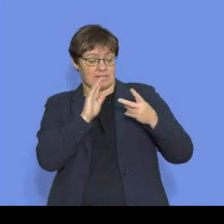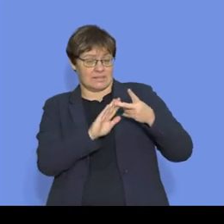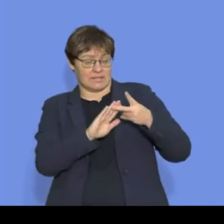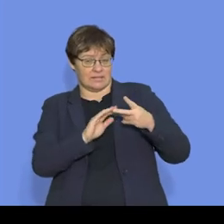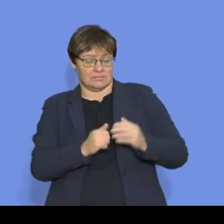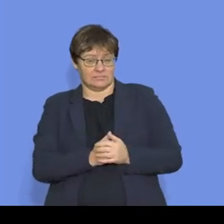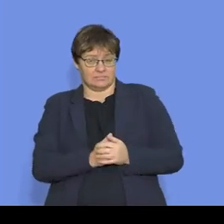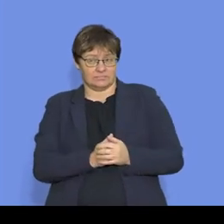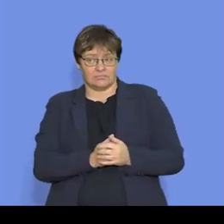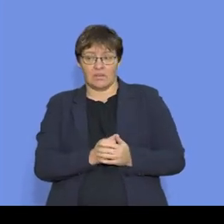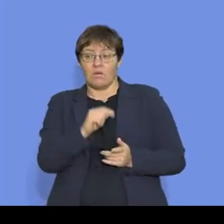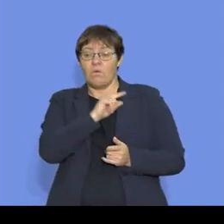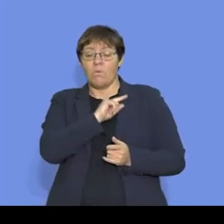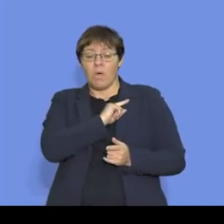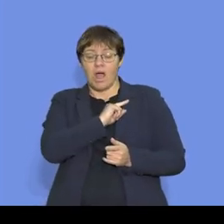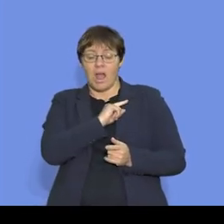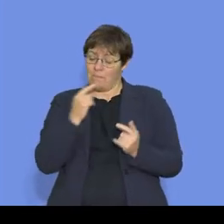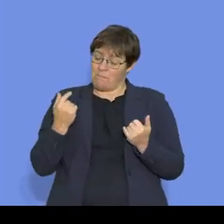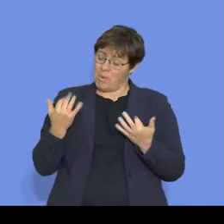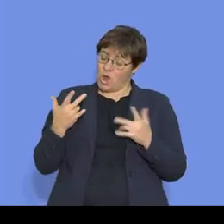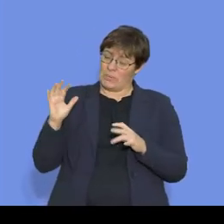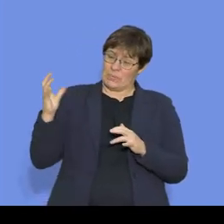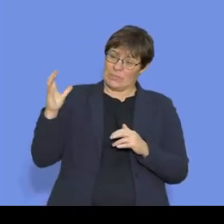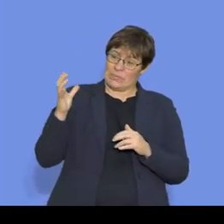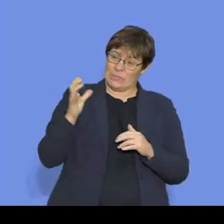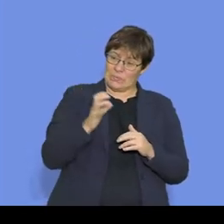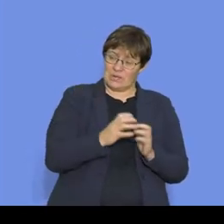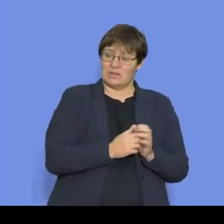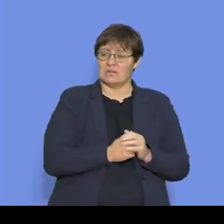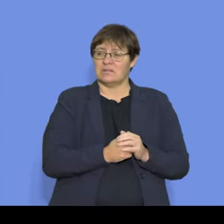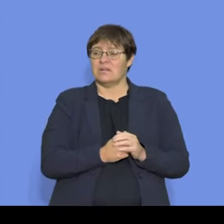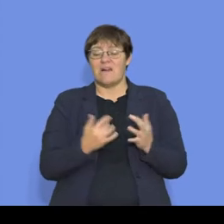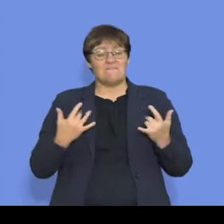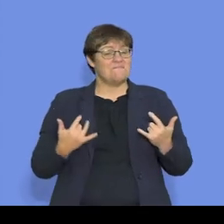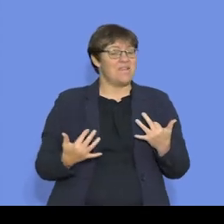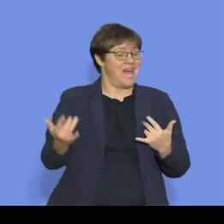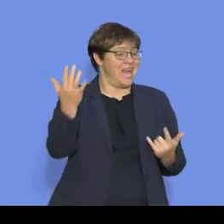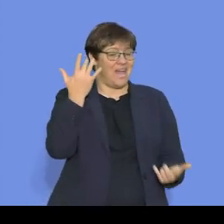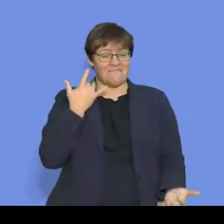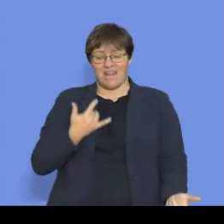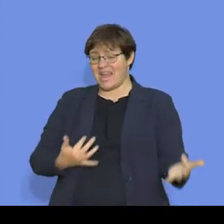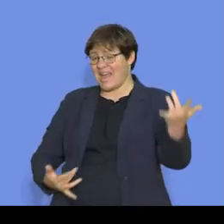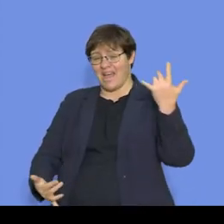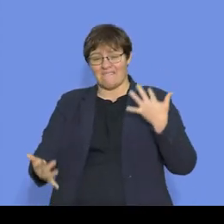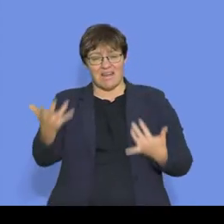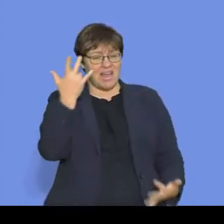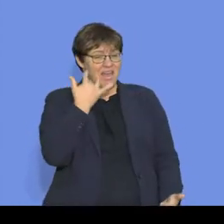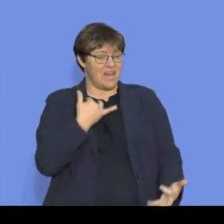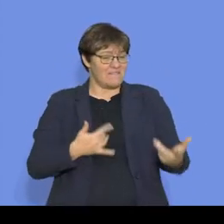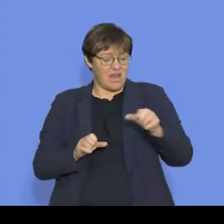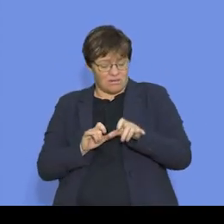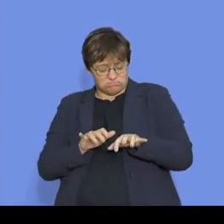Next, because the asteroid was burning up, devastating fires,